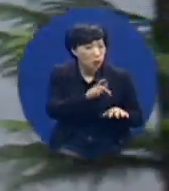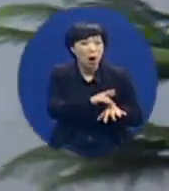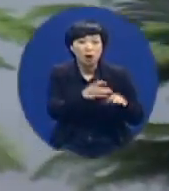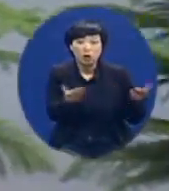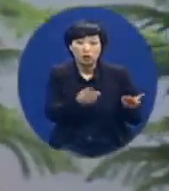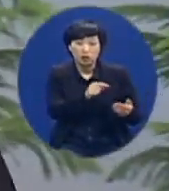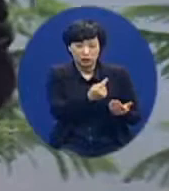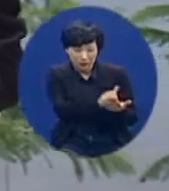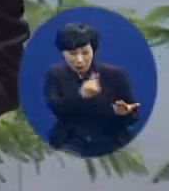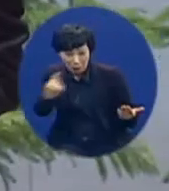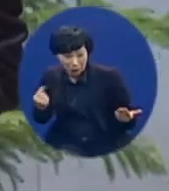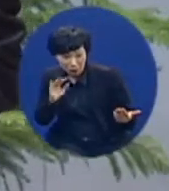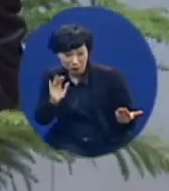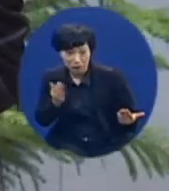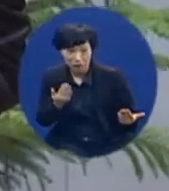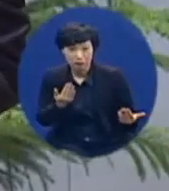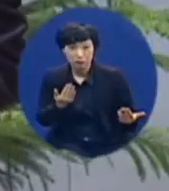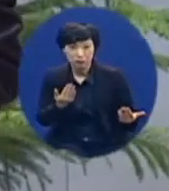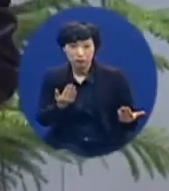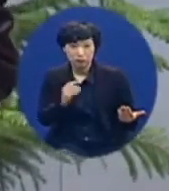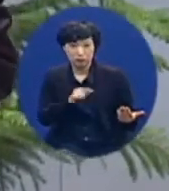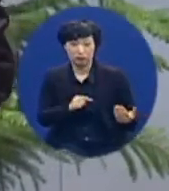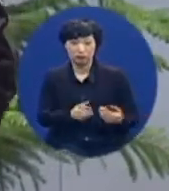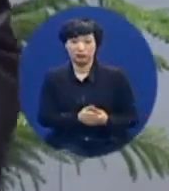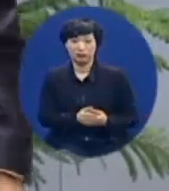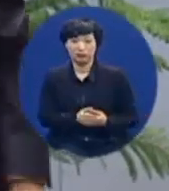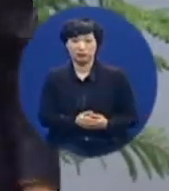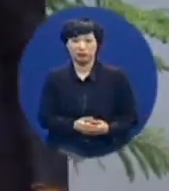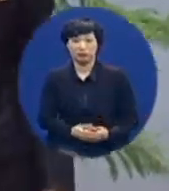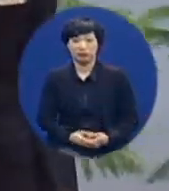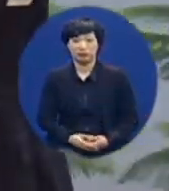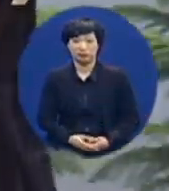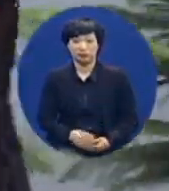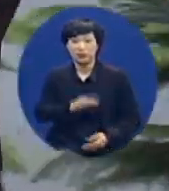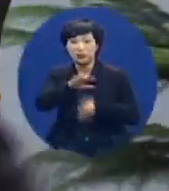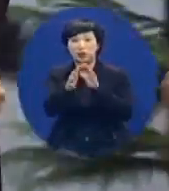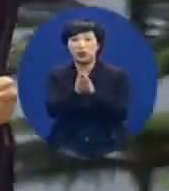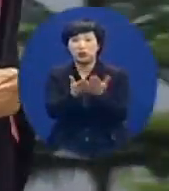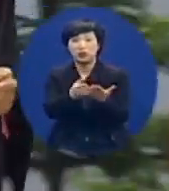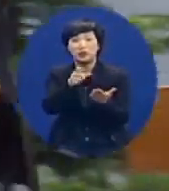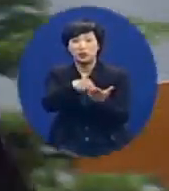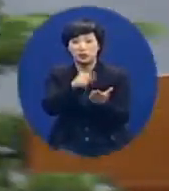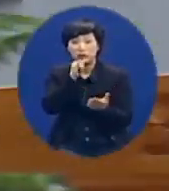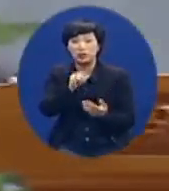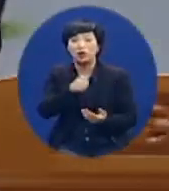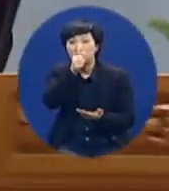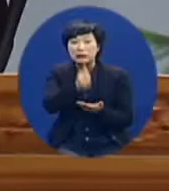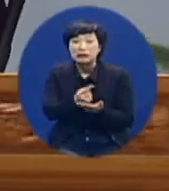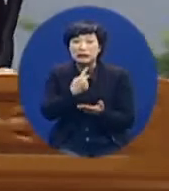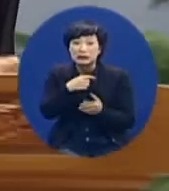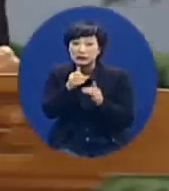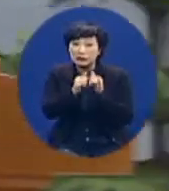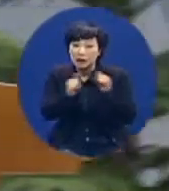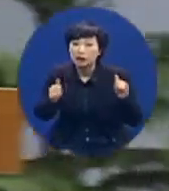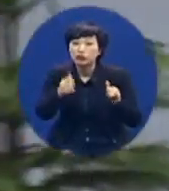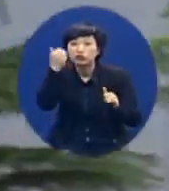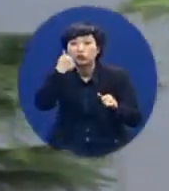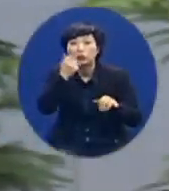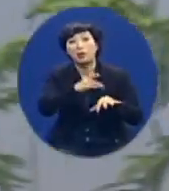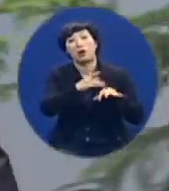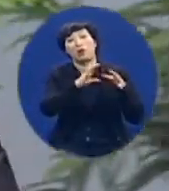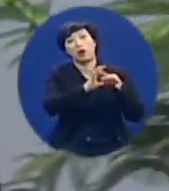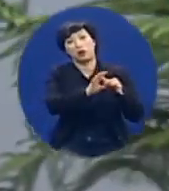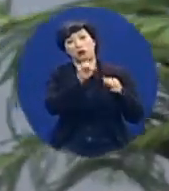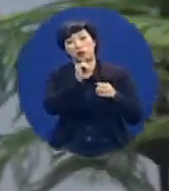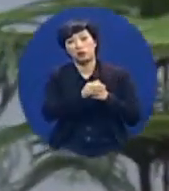devil's work. You should get out of there. The Bible says, he who does what is sinful is of the